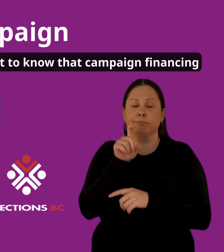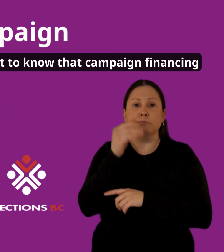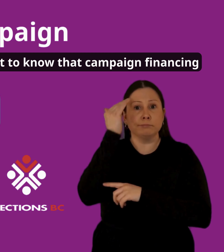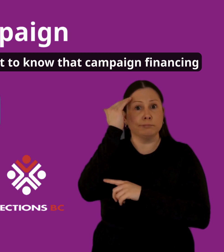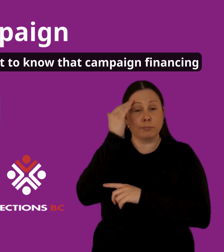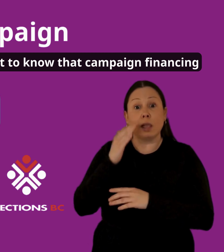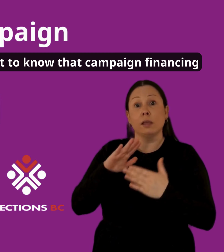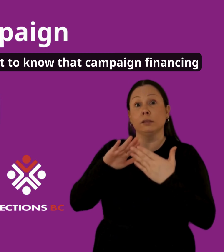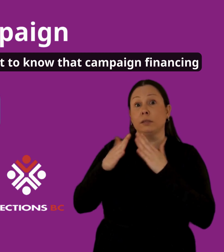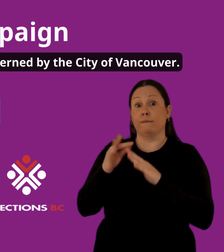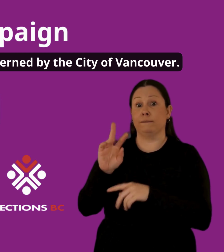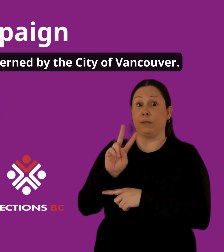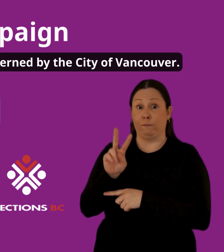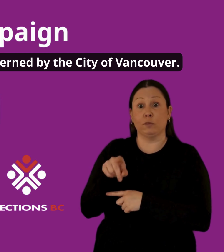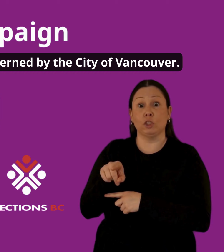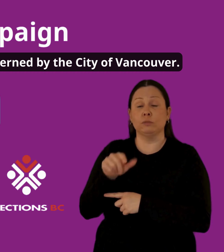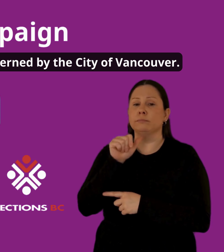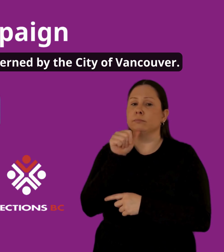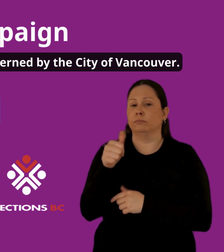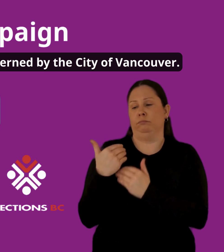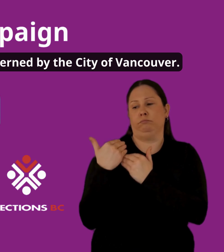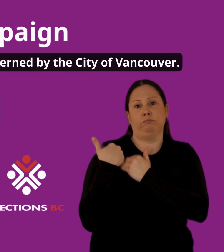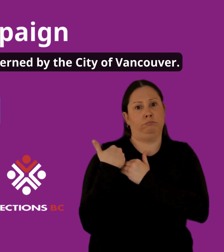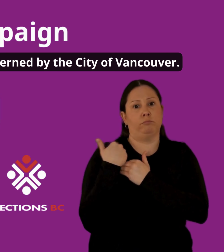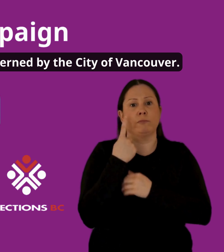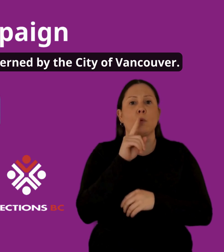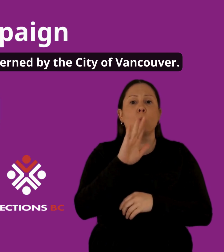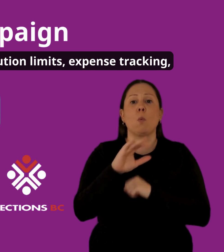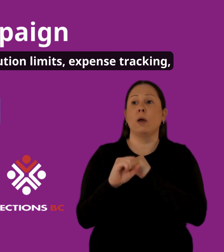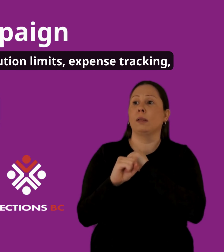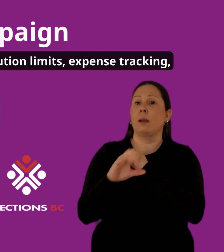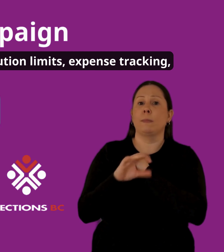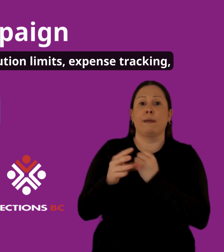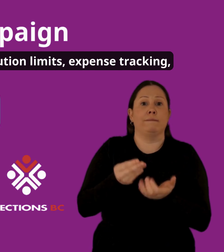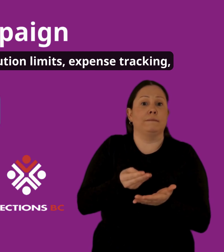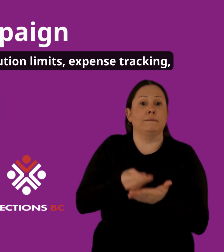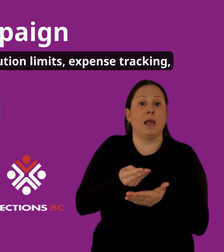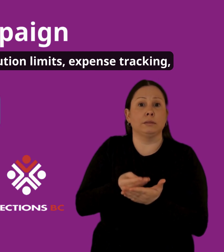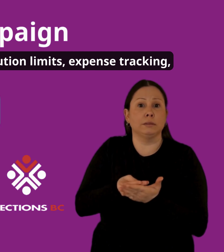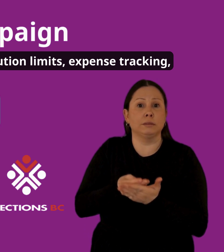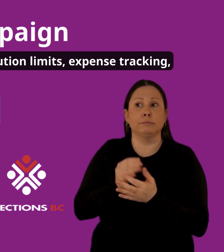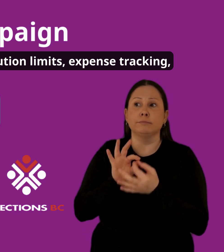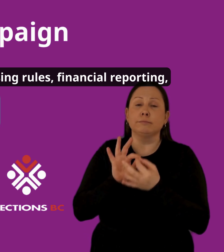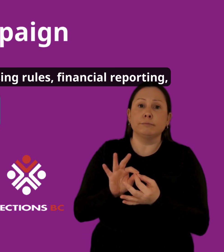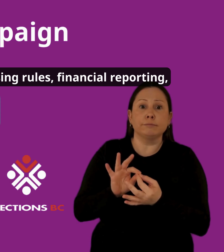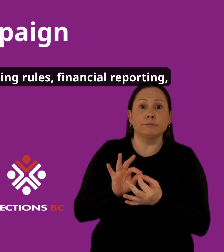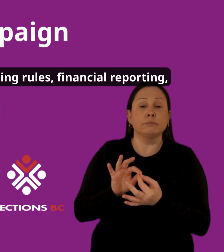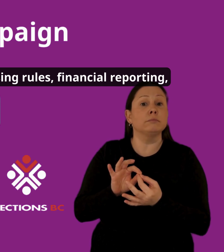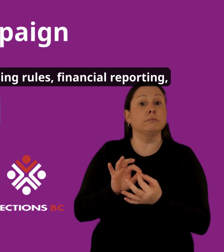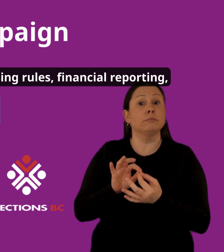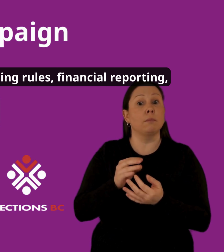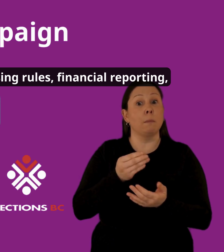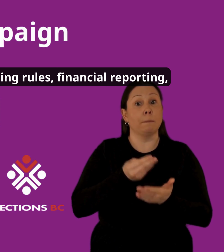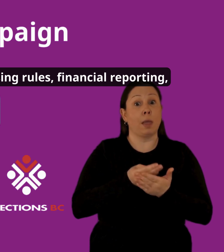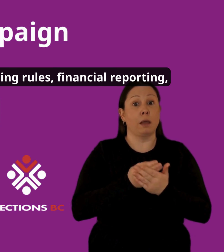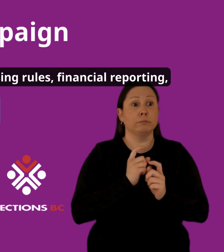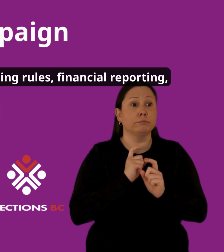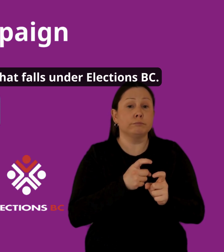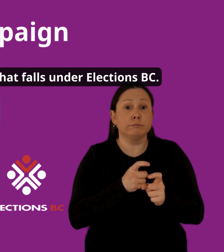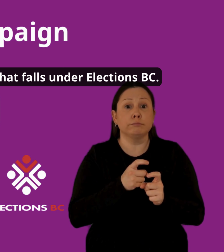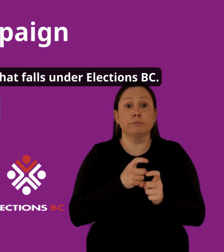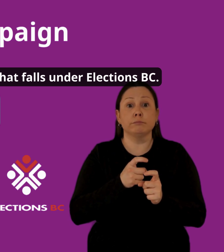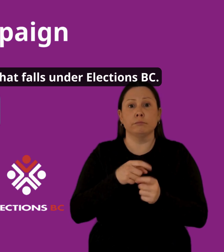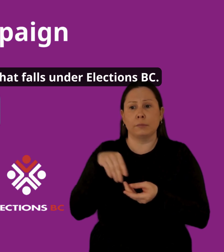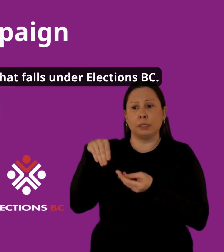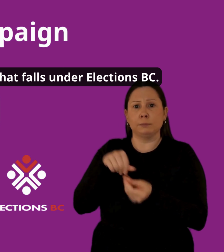It's important to know that campaign financing is not governed by the City of Vancouver. Contribution limits, expense tracking, advertising rules, financial